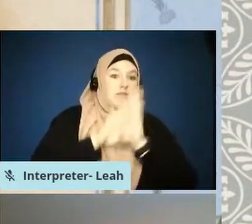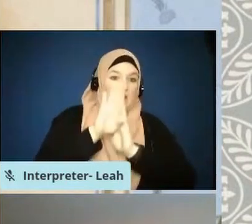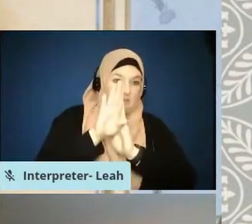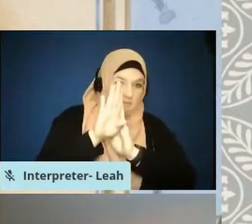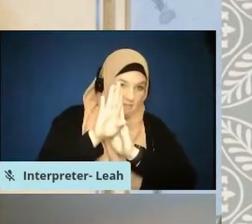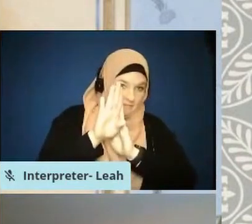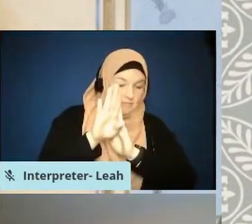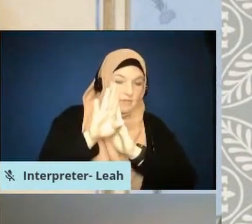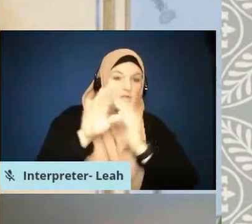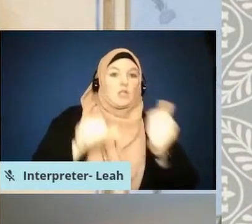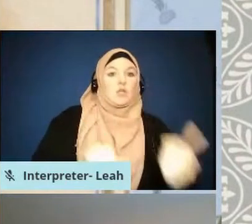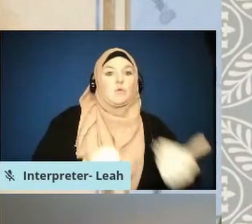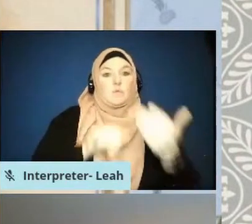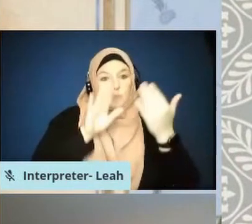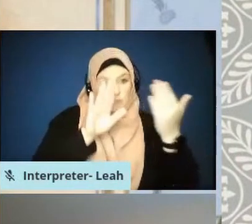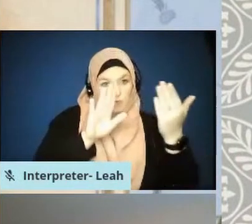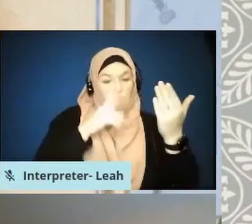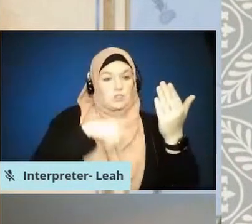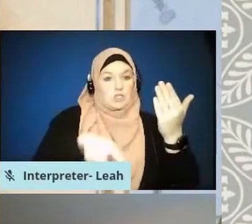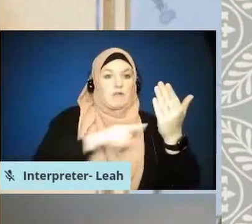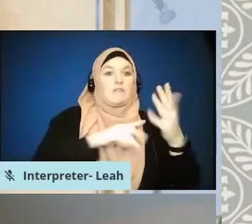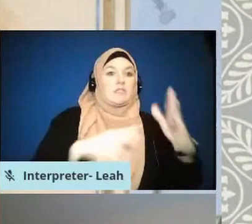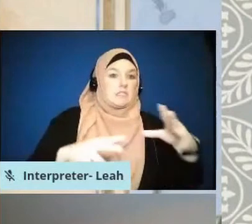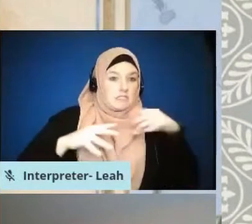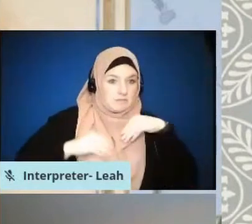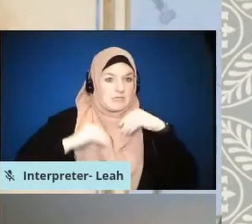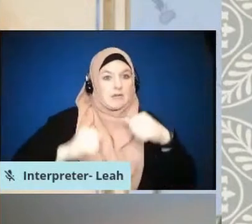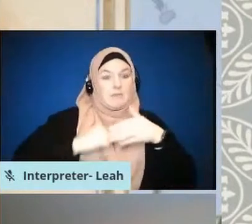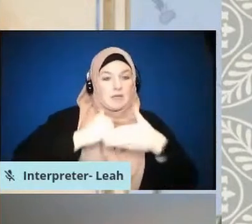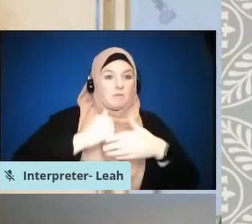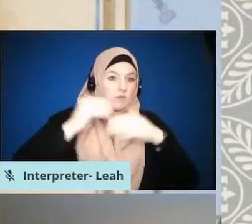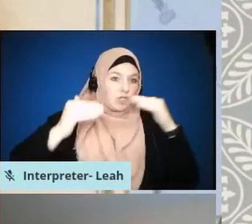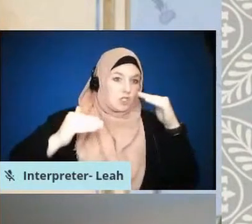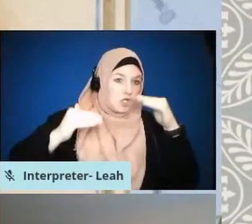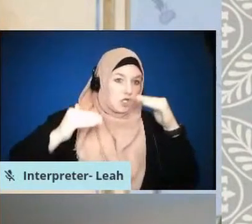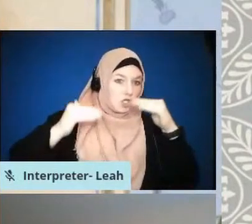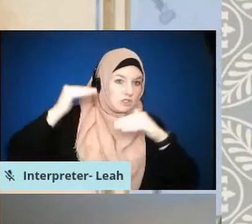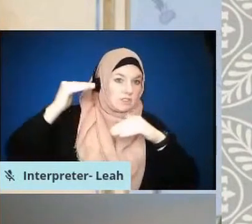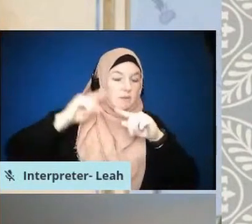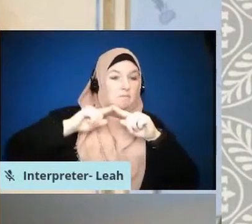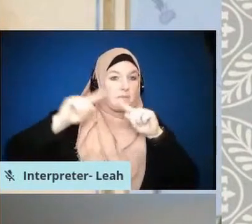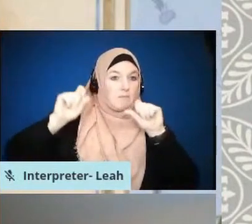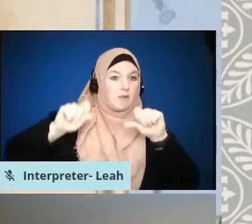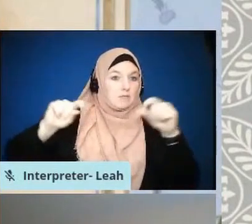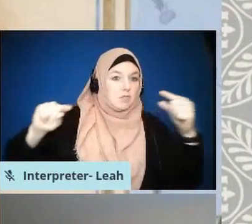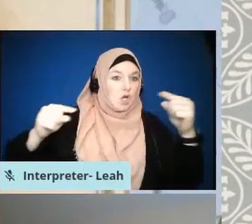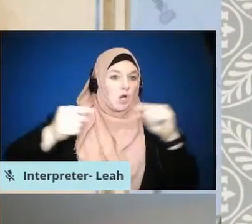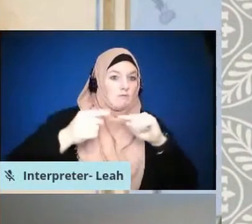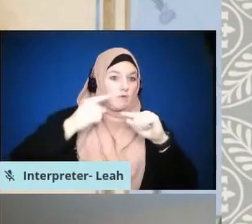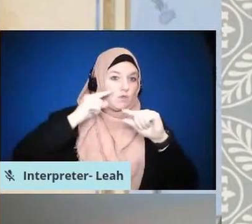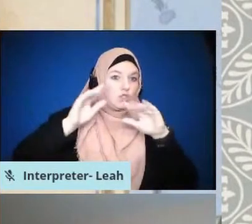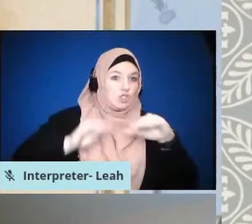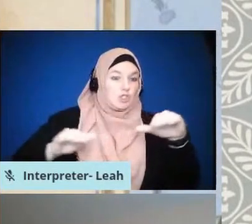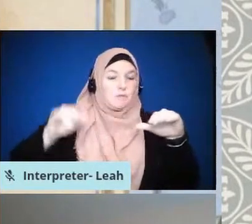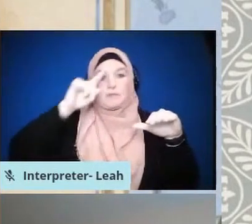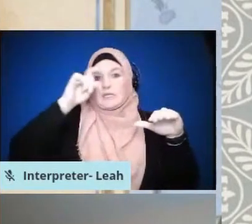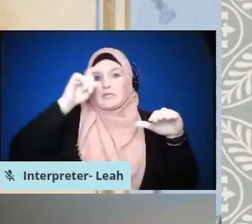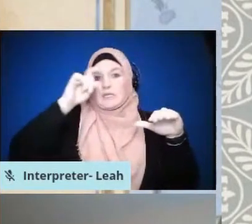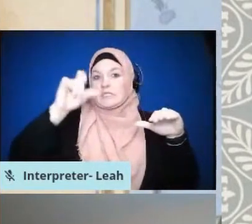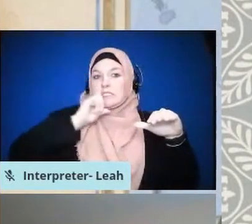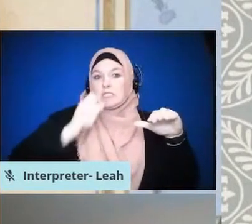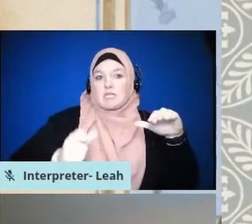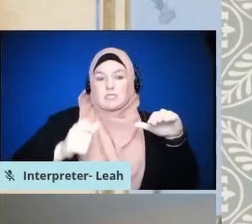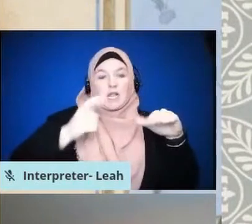The approach of radical acceptance can be helpful with adults, but possibly harmful with children, because it does